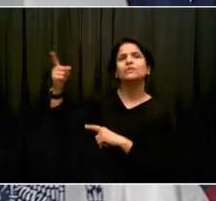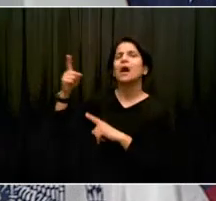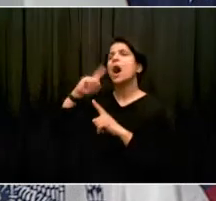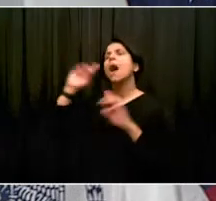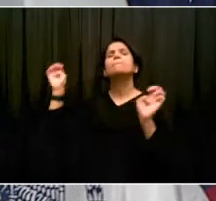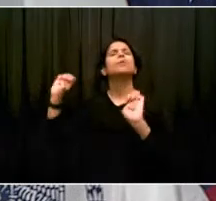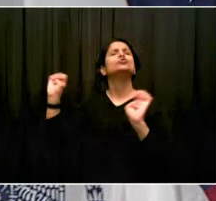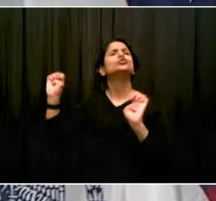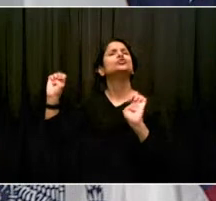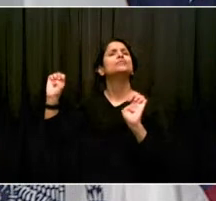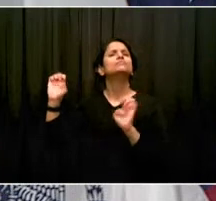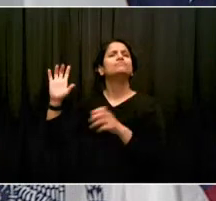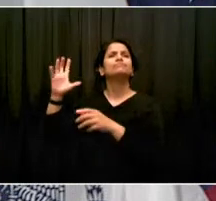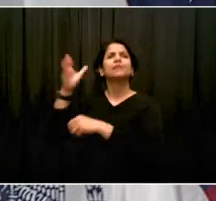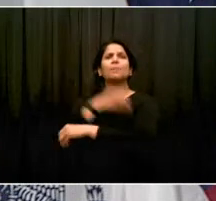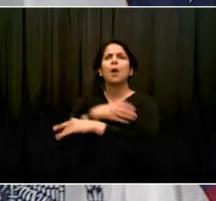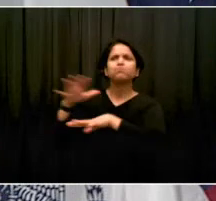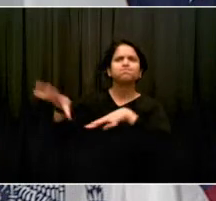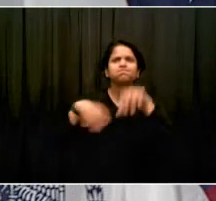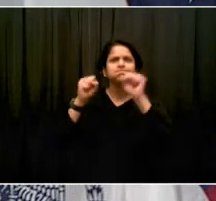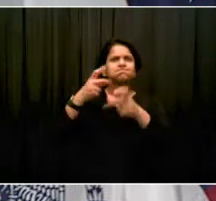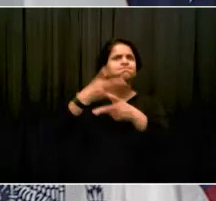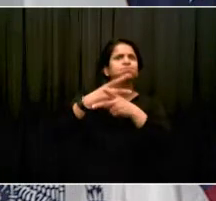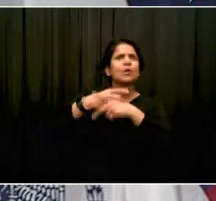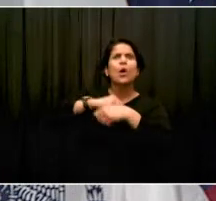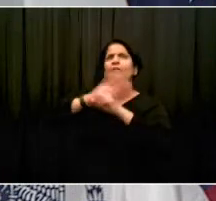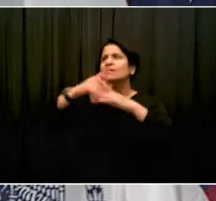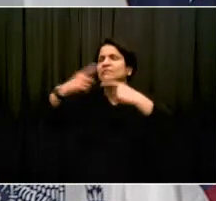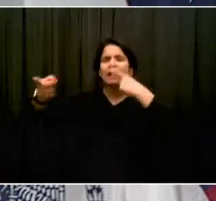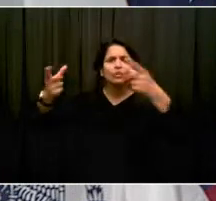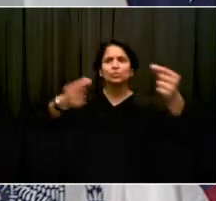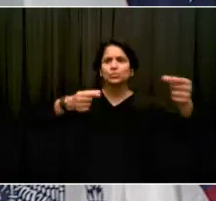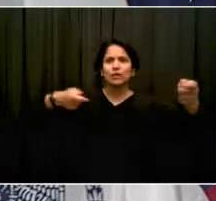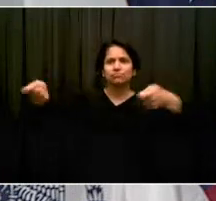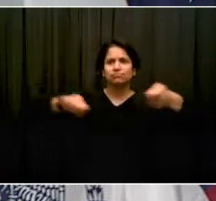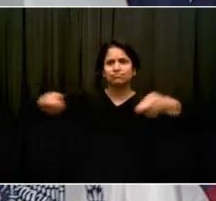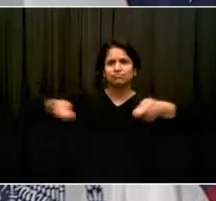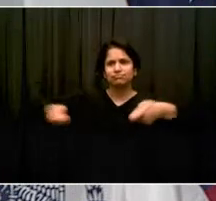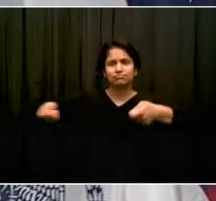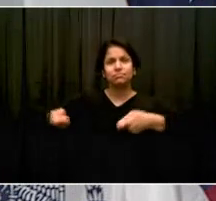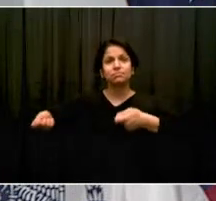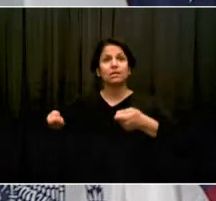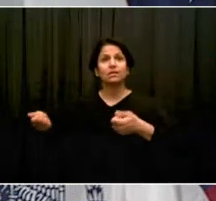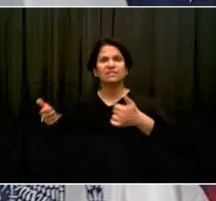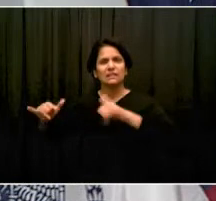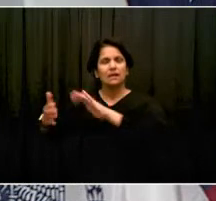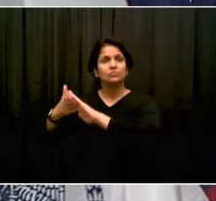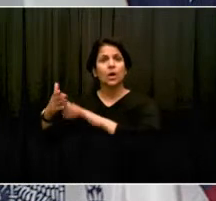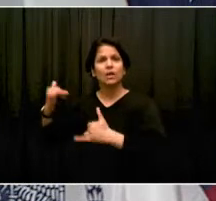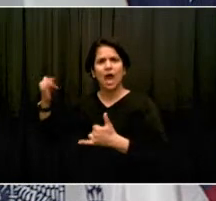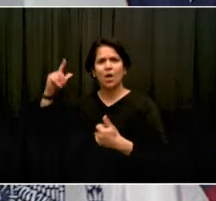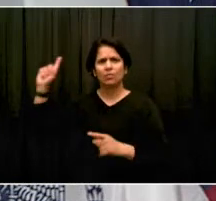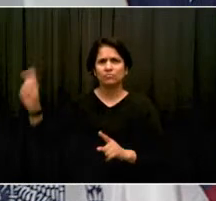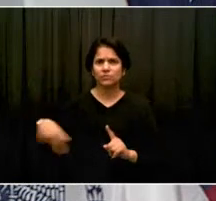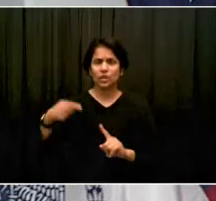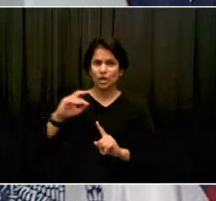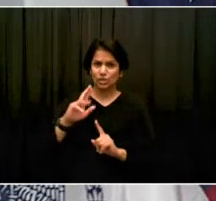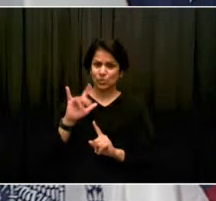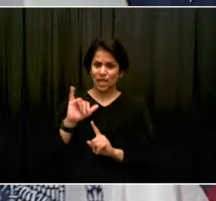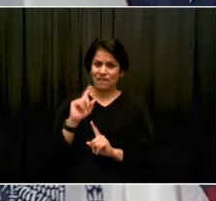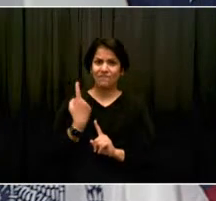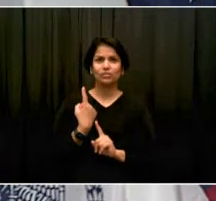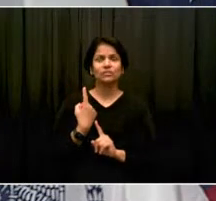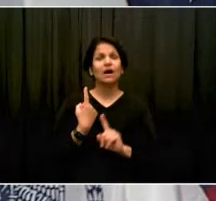vote. So July 1 is really a goal, is it not? Especially considering